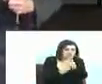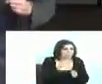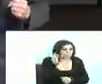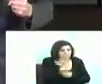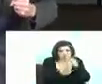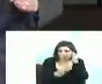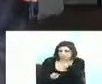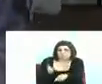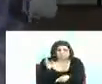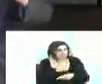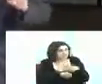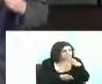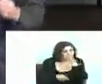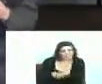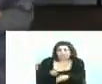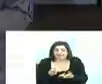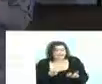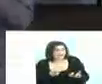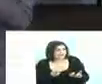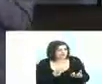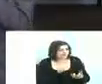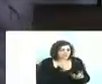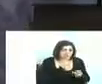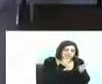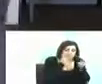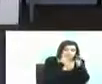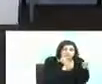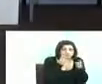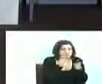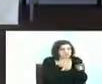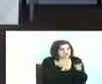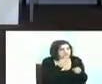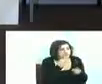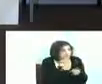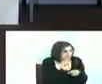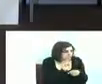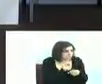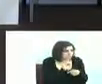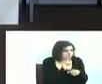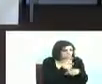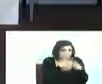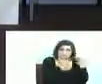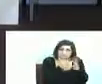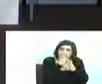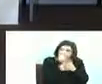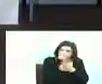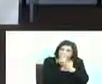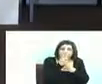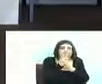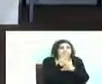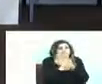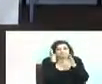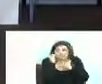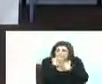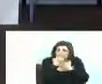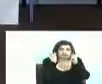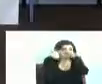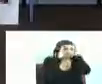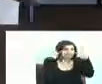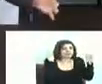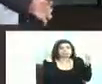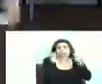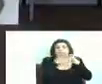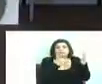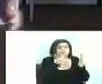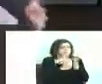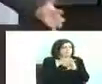completely absorbed and controlled him that it is all that he has ever dreamed or hoped or imagined. In all of his dreams,